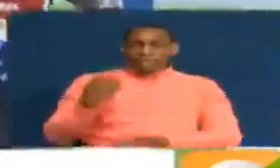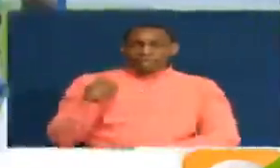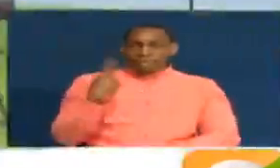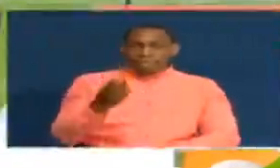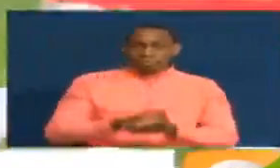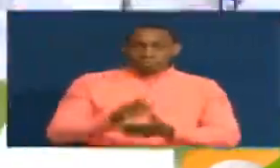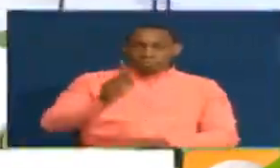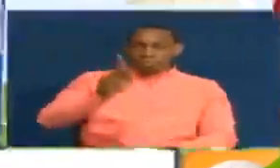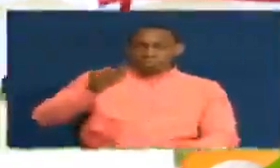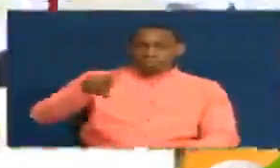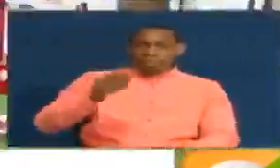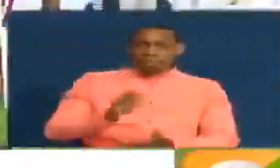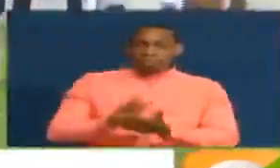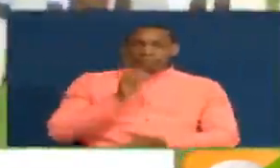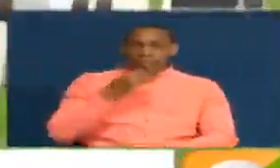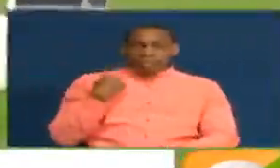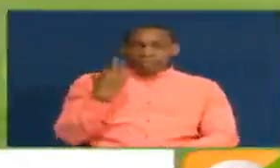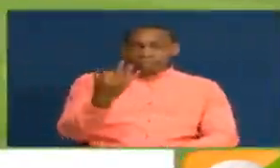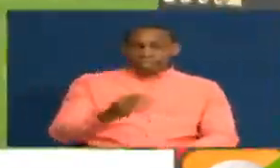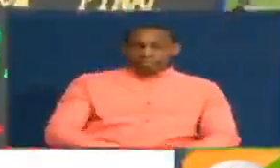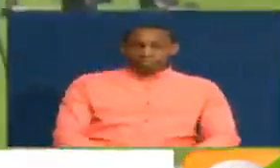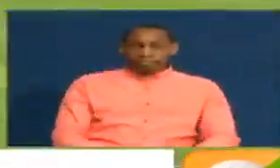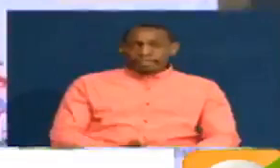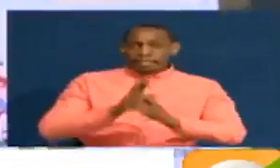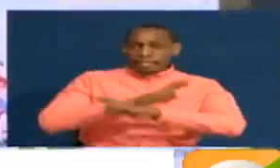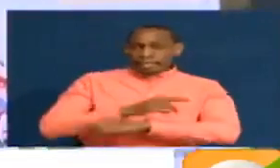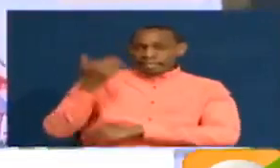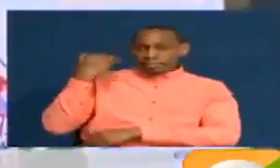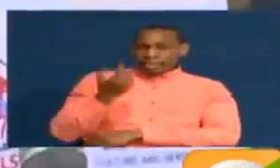second as Kipsang closed the podium.